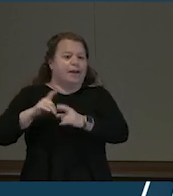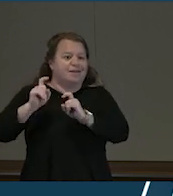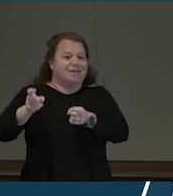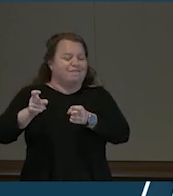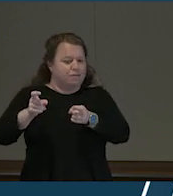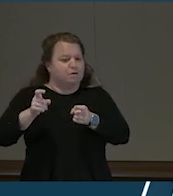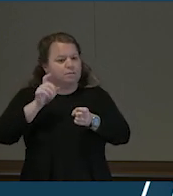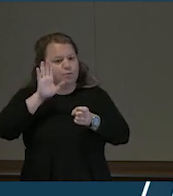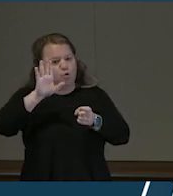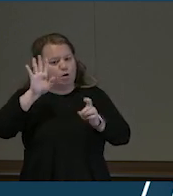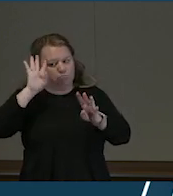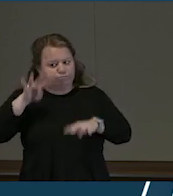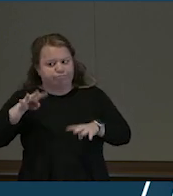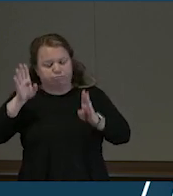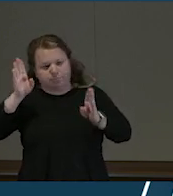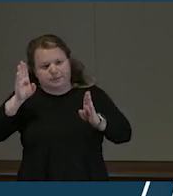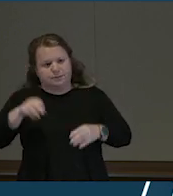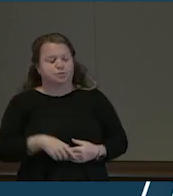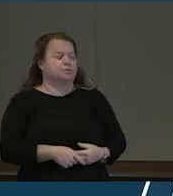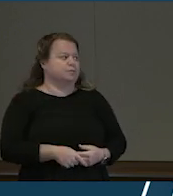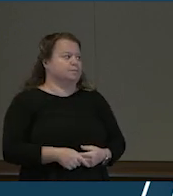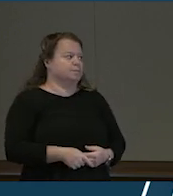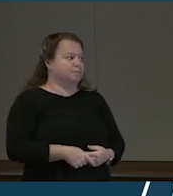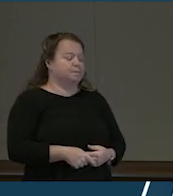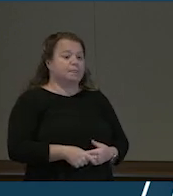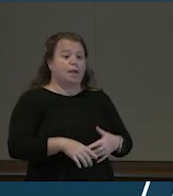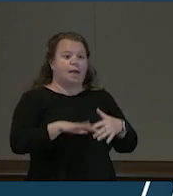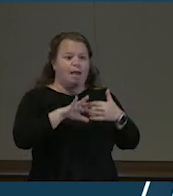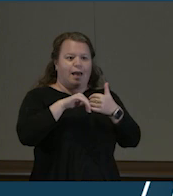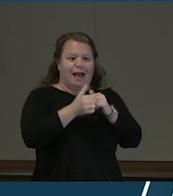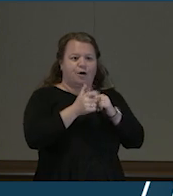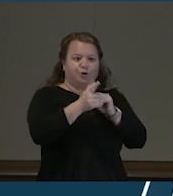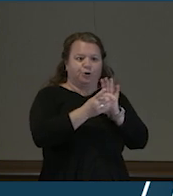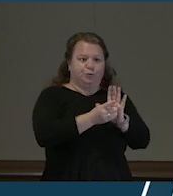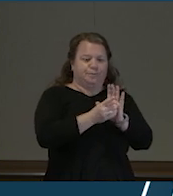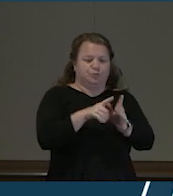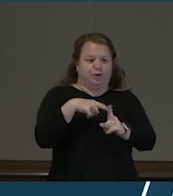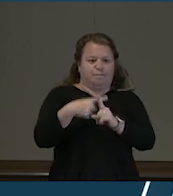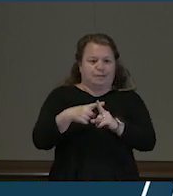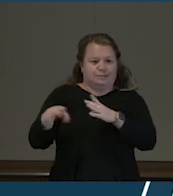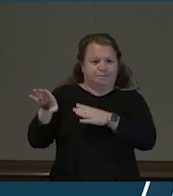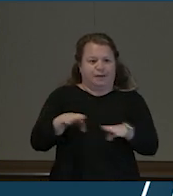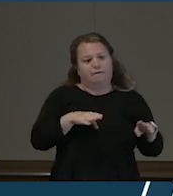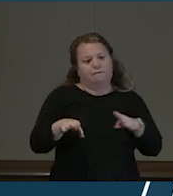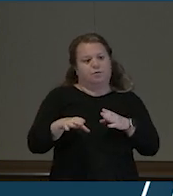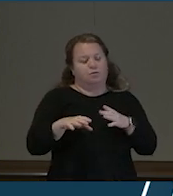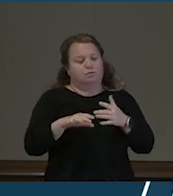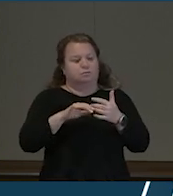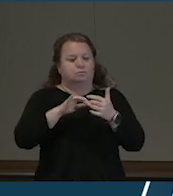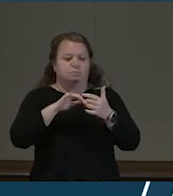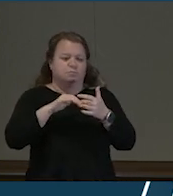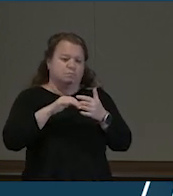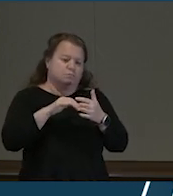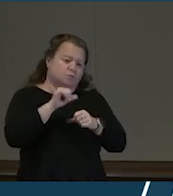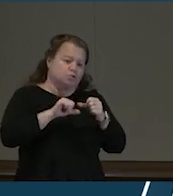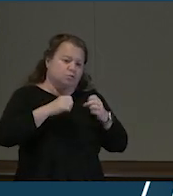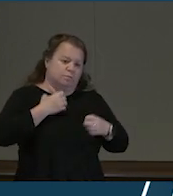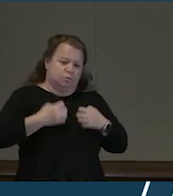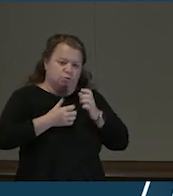undivided attention? In what ways are you demonstrating positive behaviors, and how are you modeling social and emotional